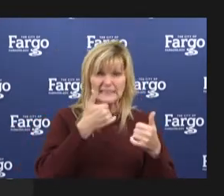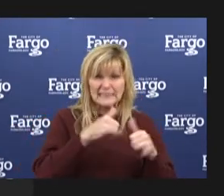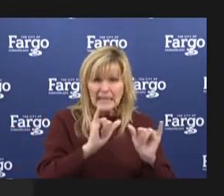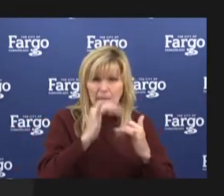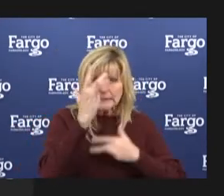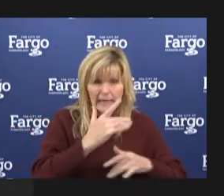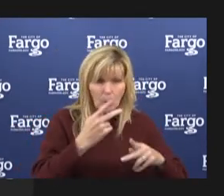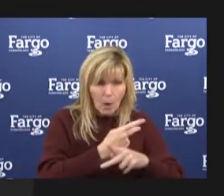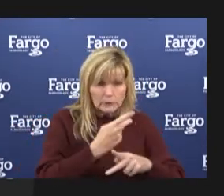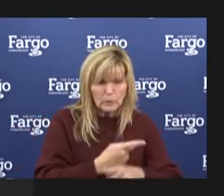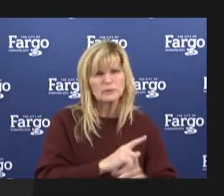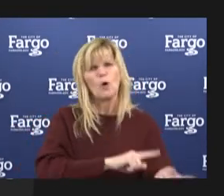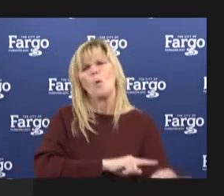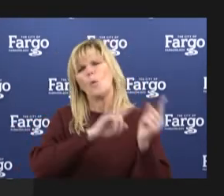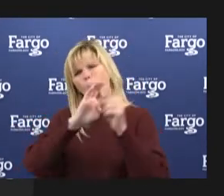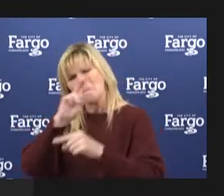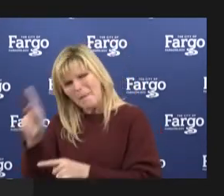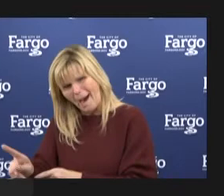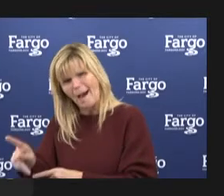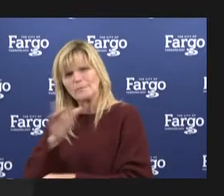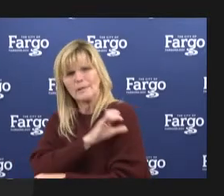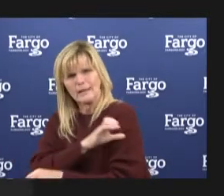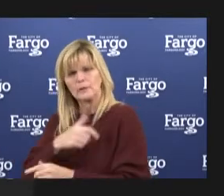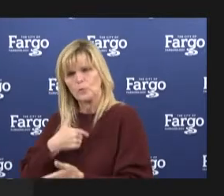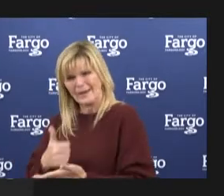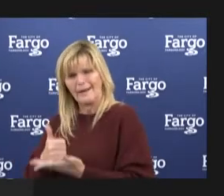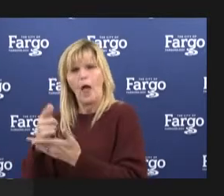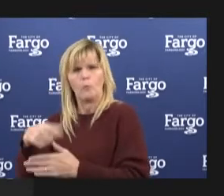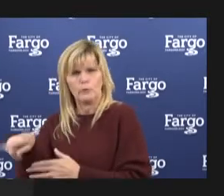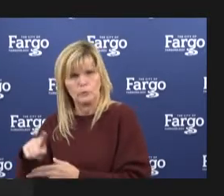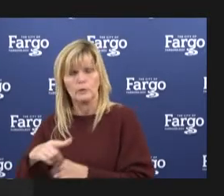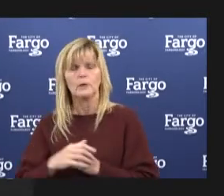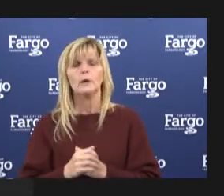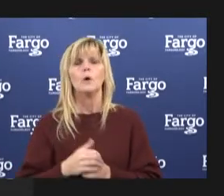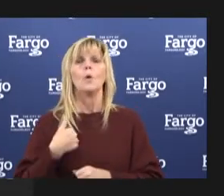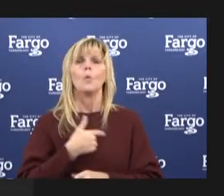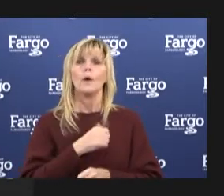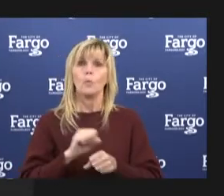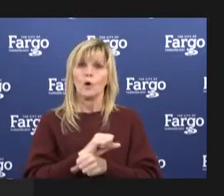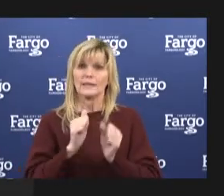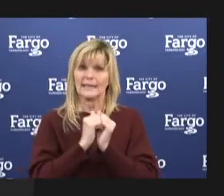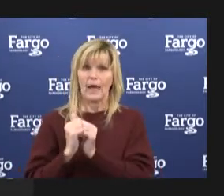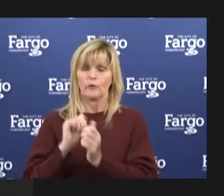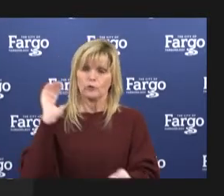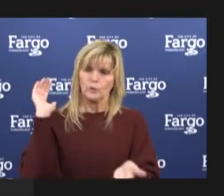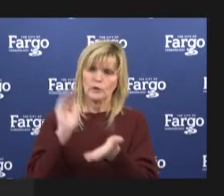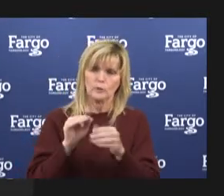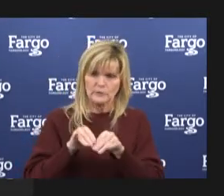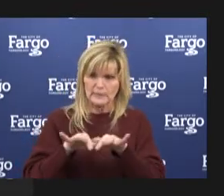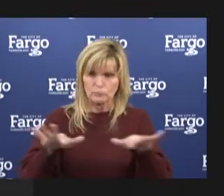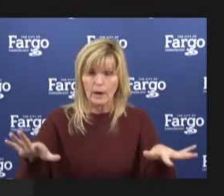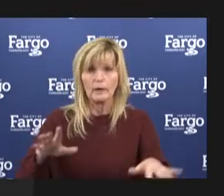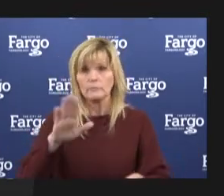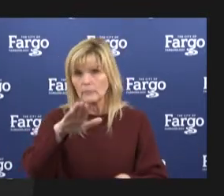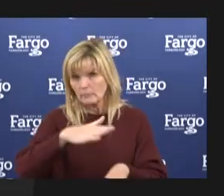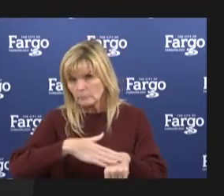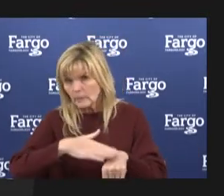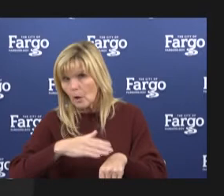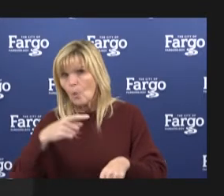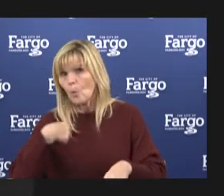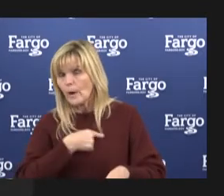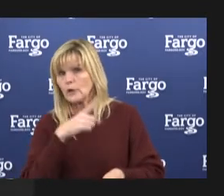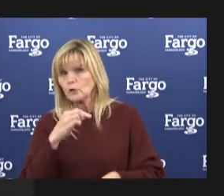us to take responsibility to do our part to stop the spread. And I would also like to point out we do have drive-through flu